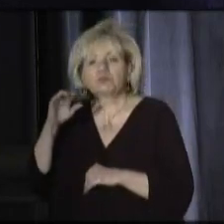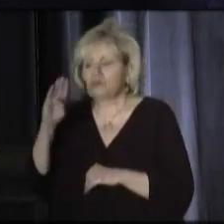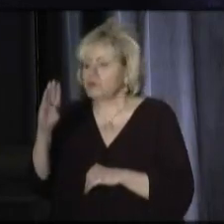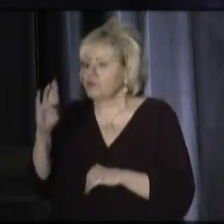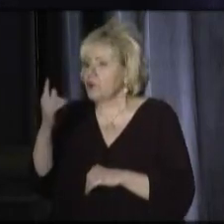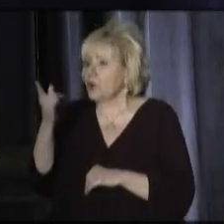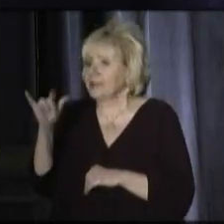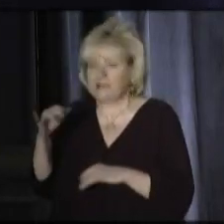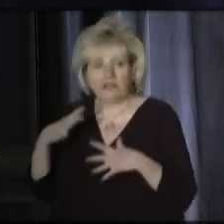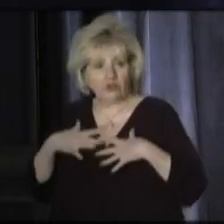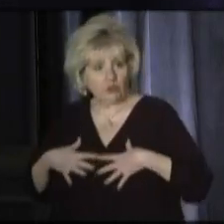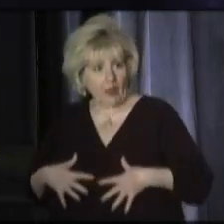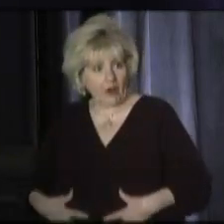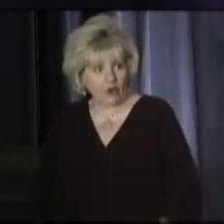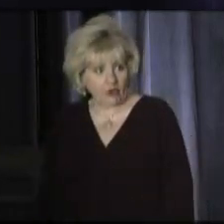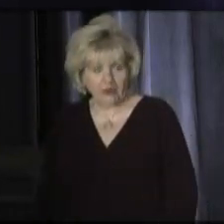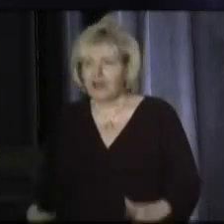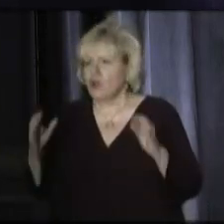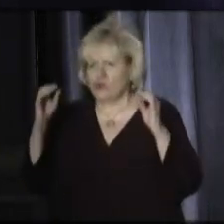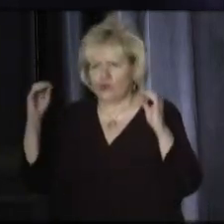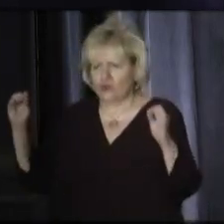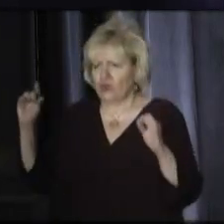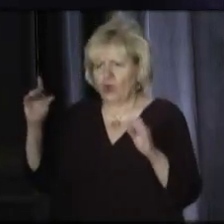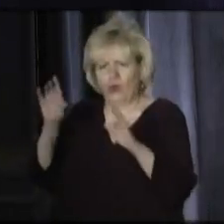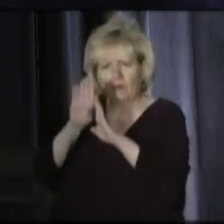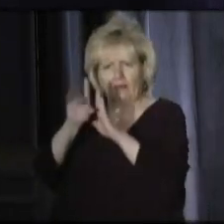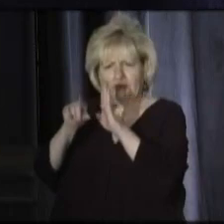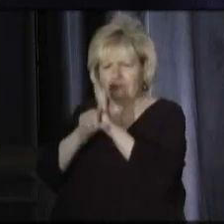needs this, it read, you are never alone.